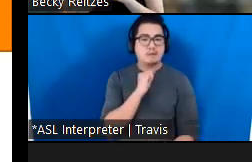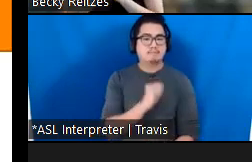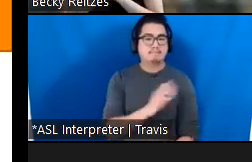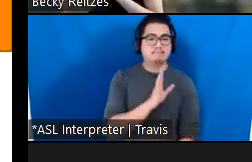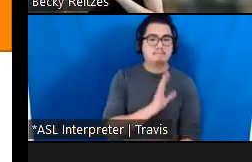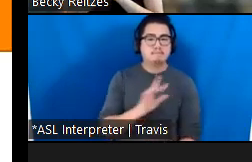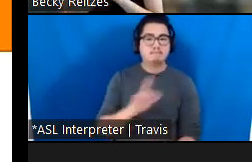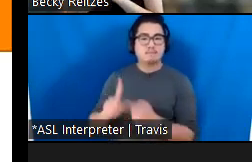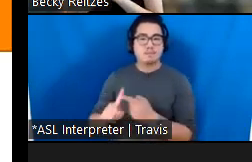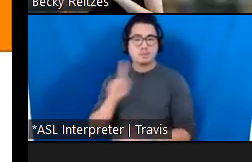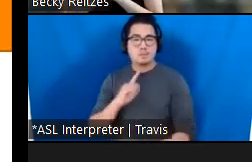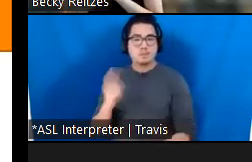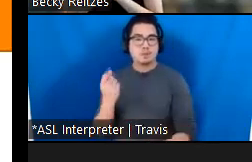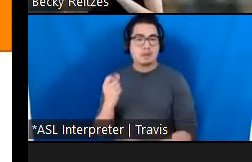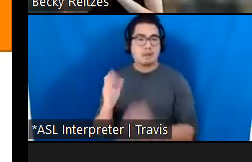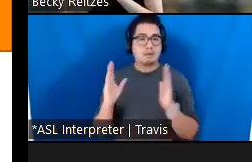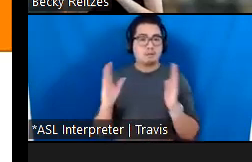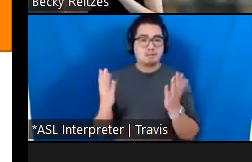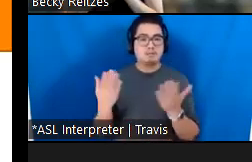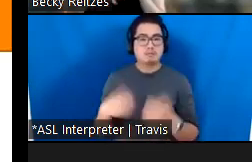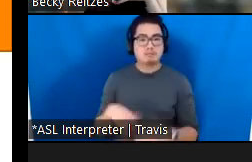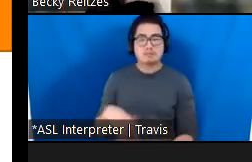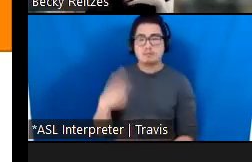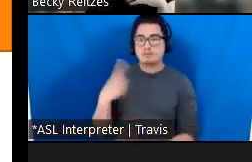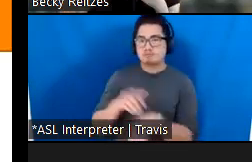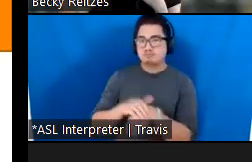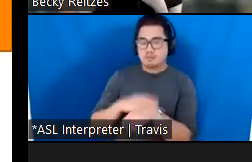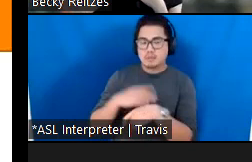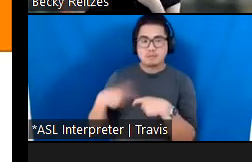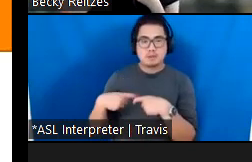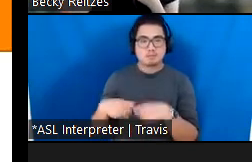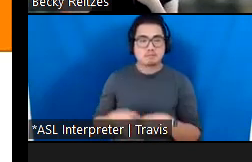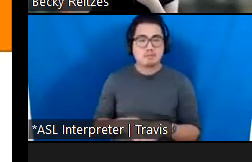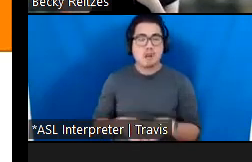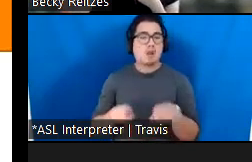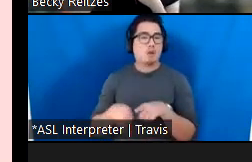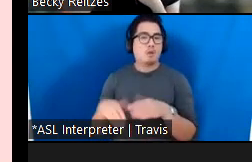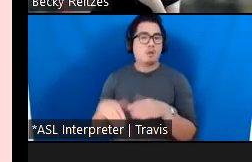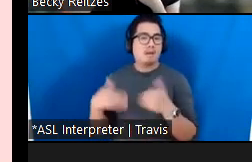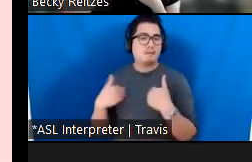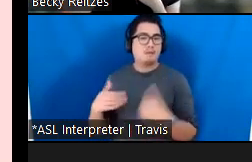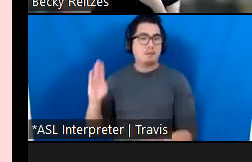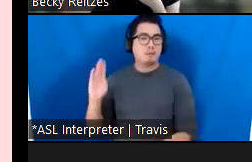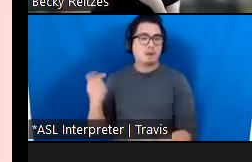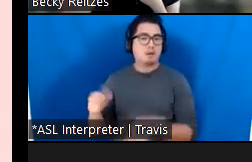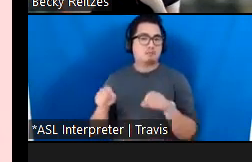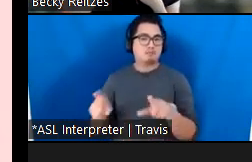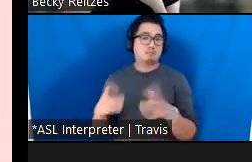well for schools and for parents as well.